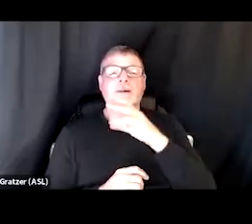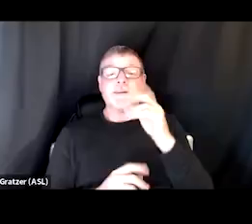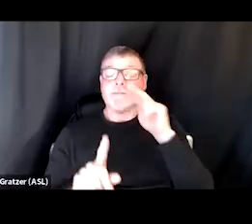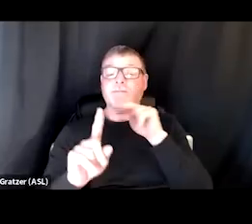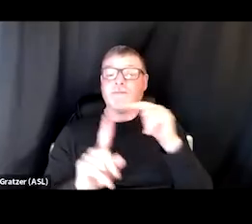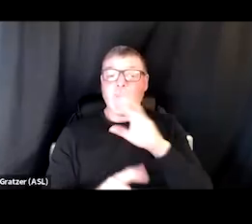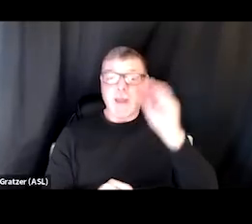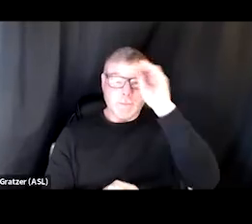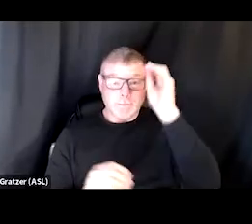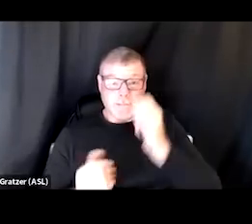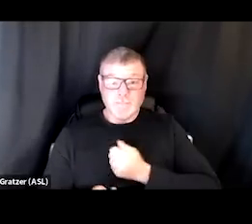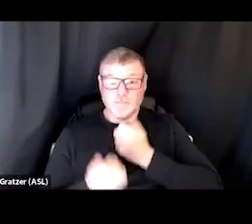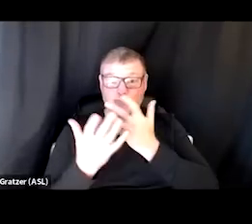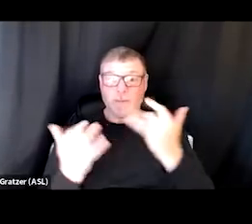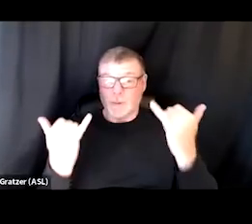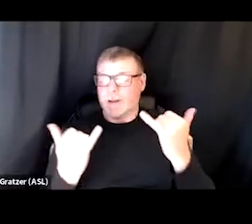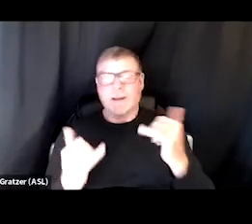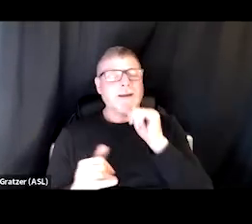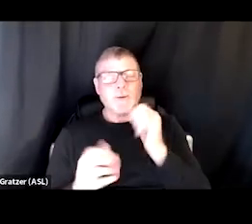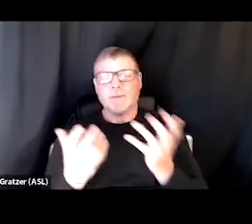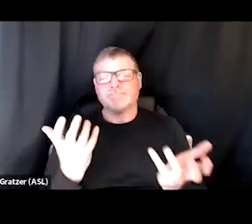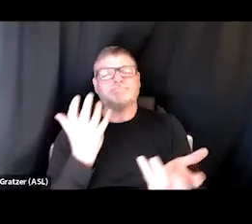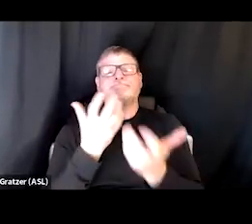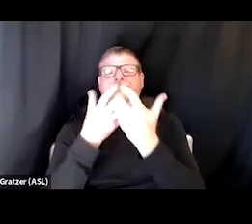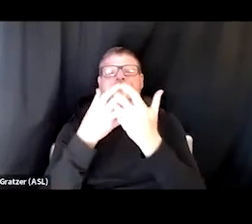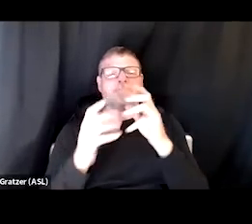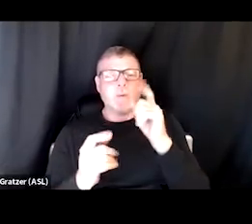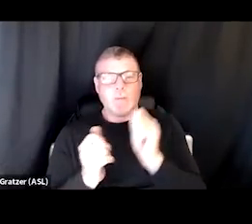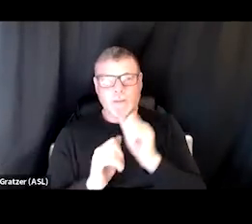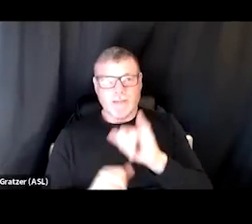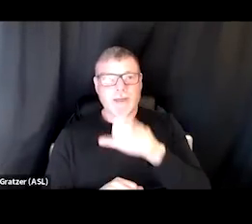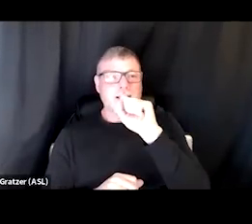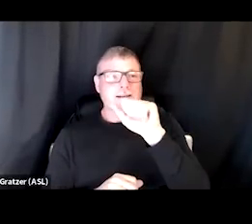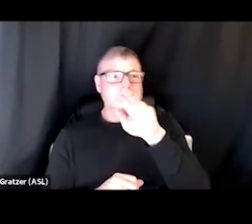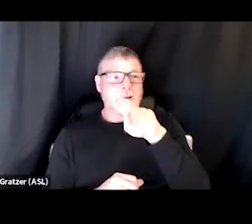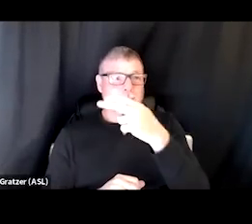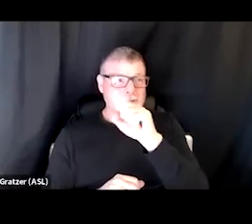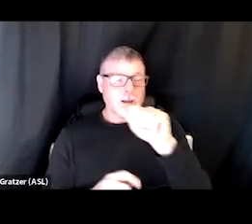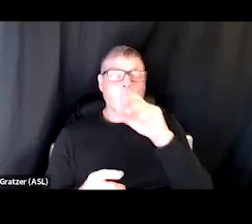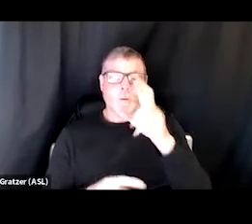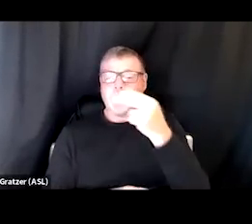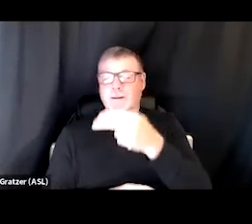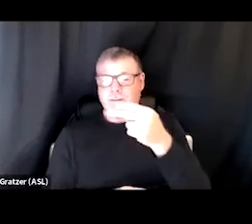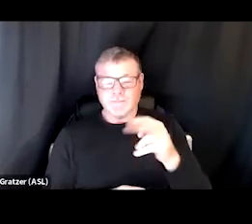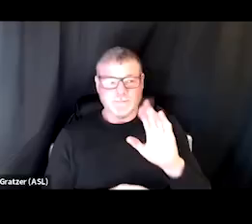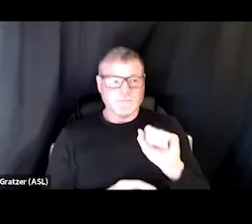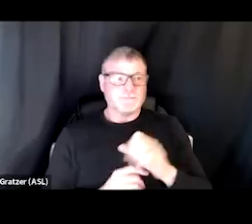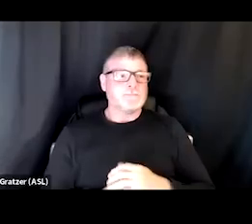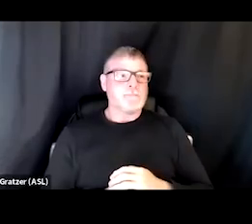and opinions expressed today don't necessarily reflect those of SAMHSA or HHS. Next